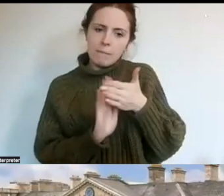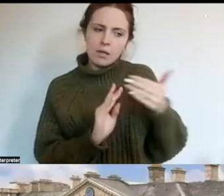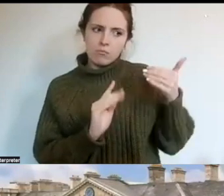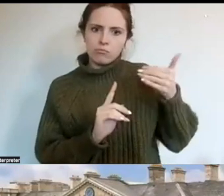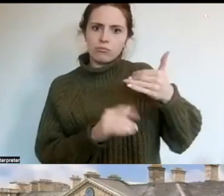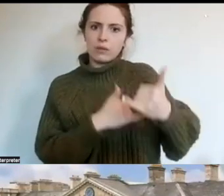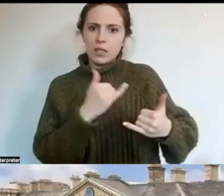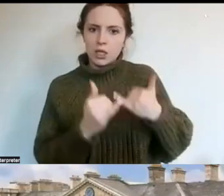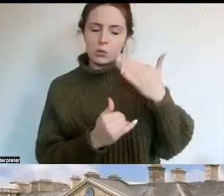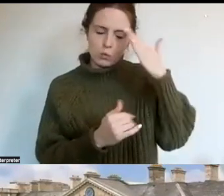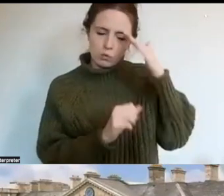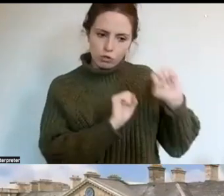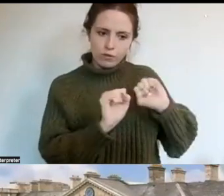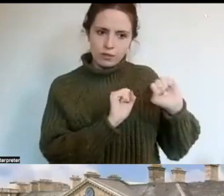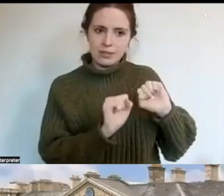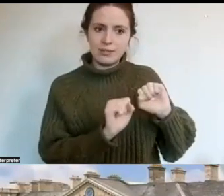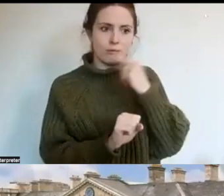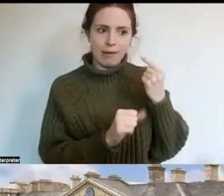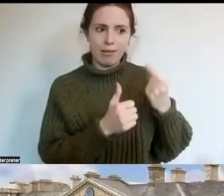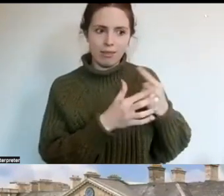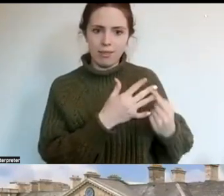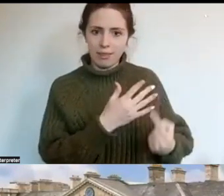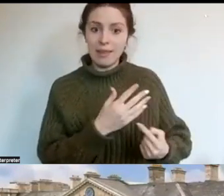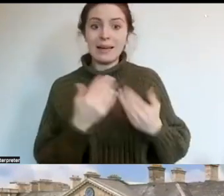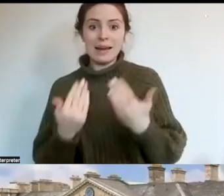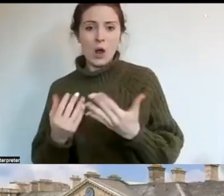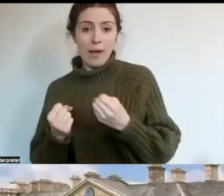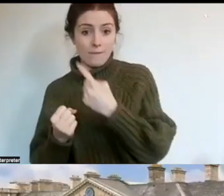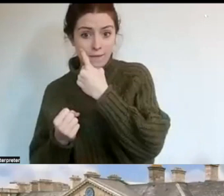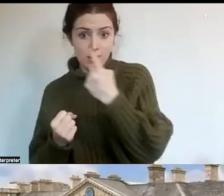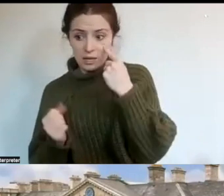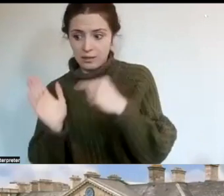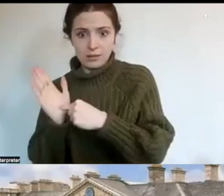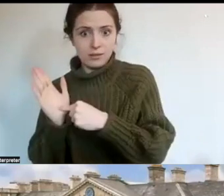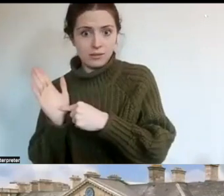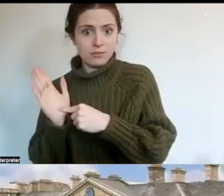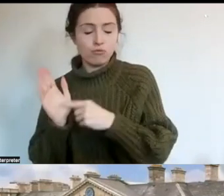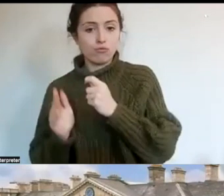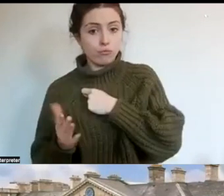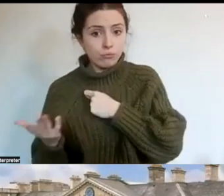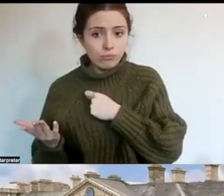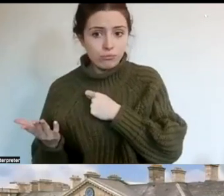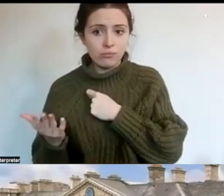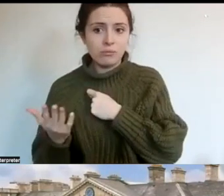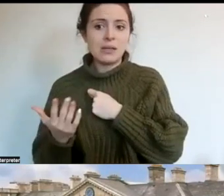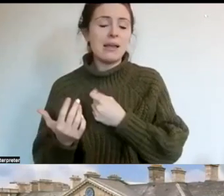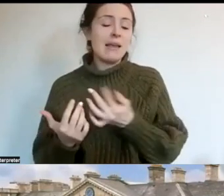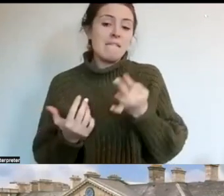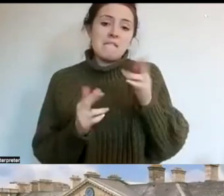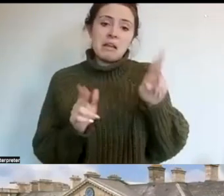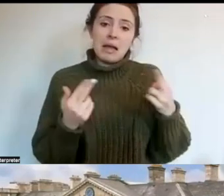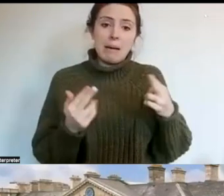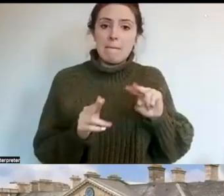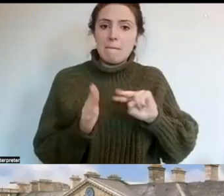great to have it evidenced. And I think, as Maureen was saying, you know, not being able to plan ahead and not being able